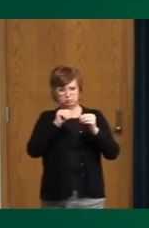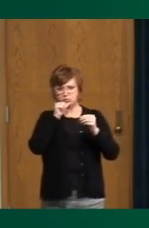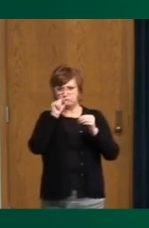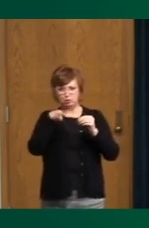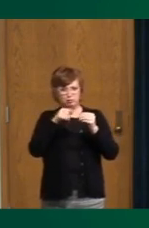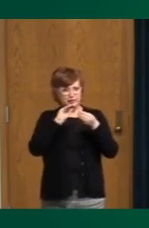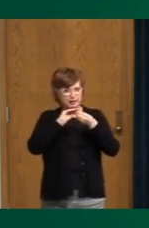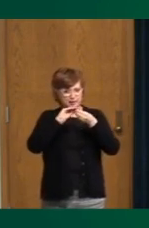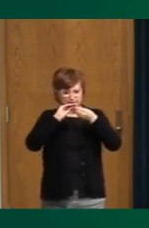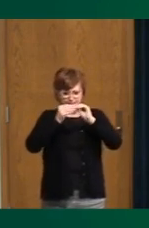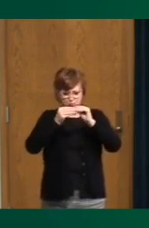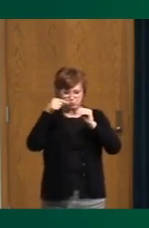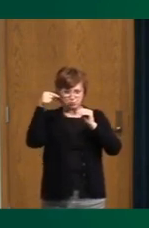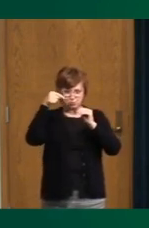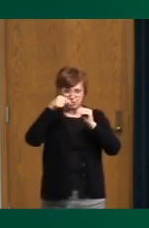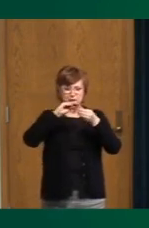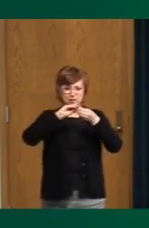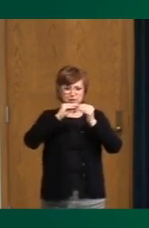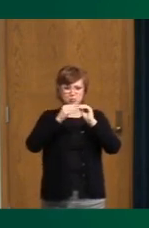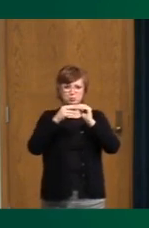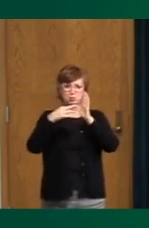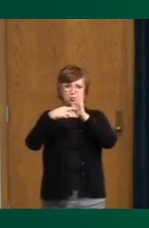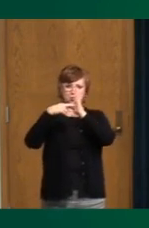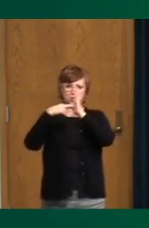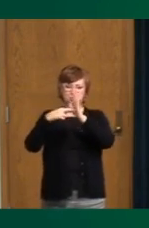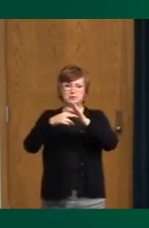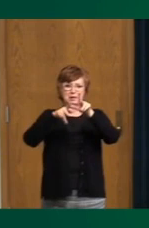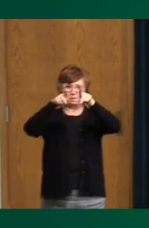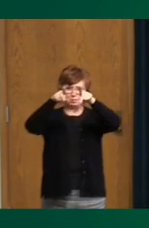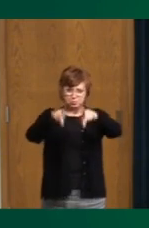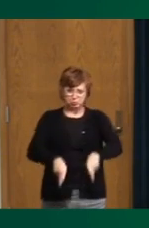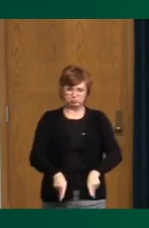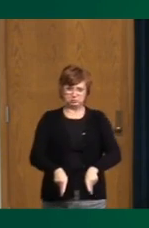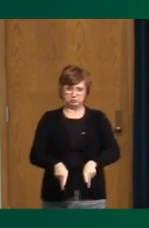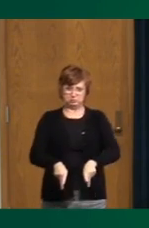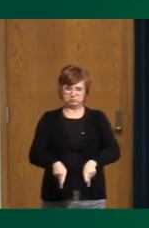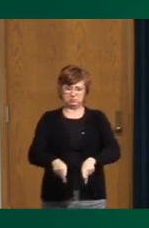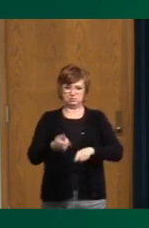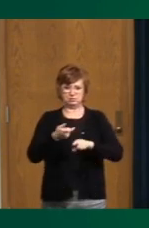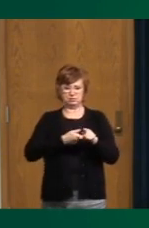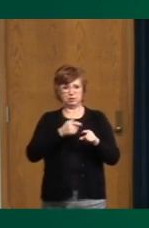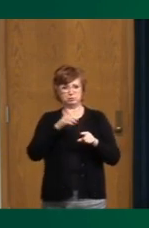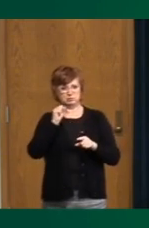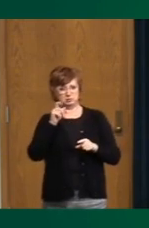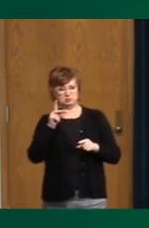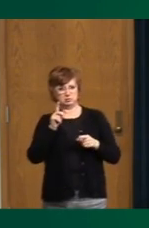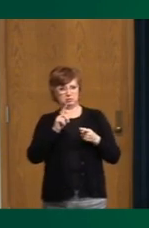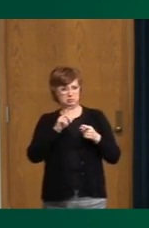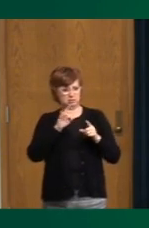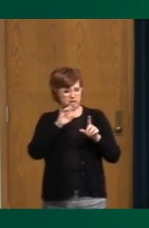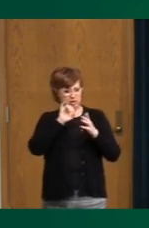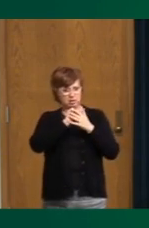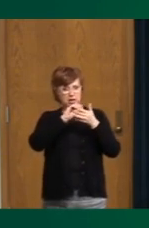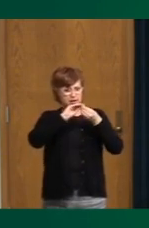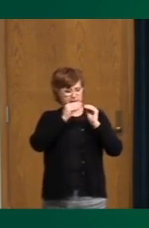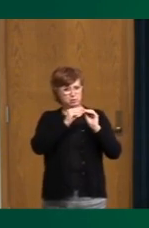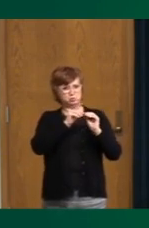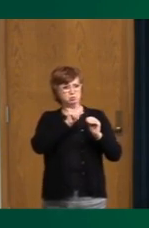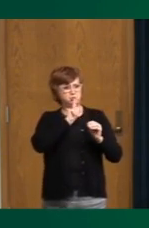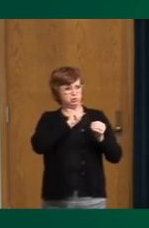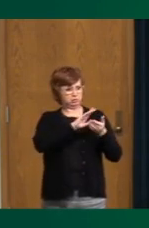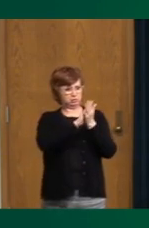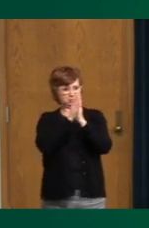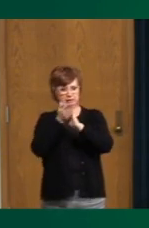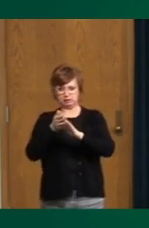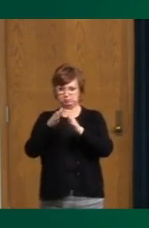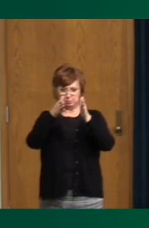every one of these numbers represents a Saskatchewan person. They represent our friends and our neighbors